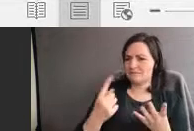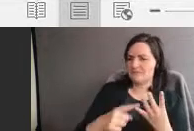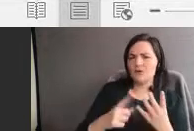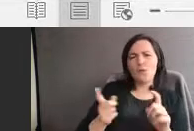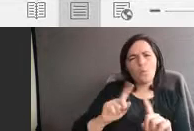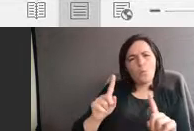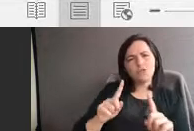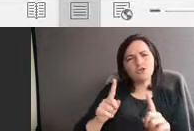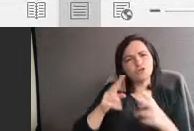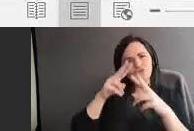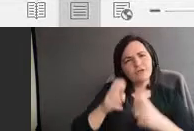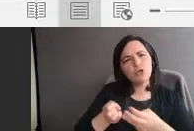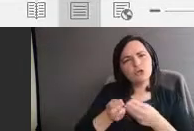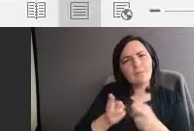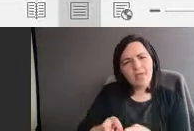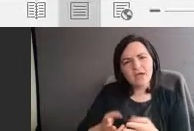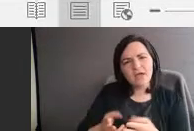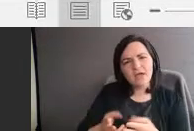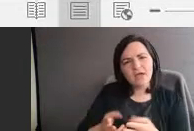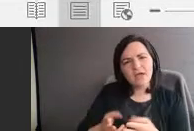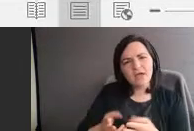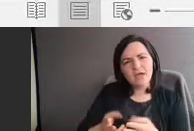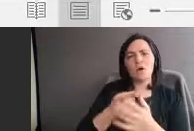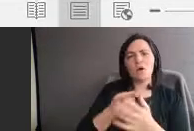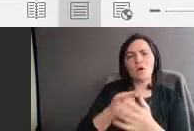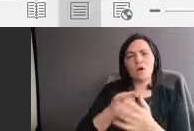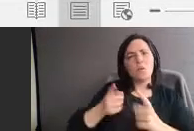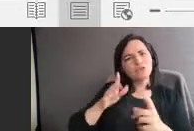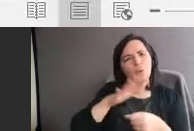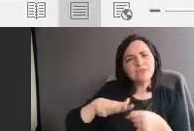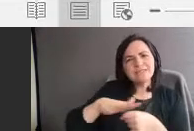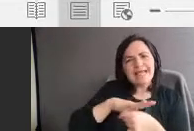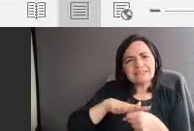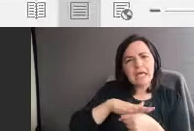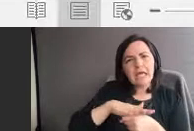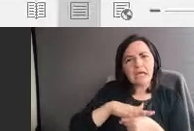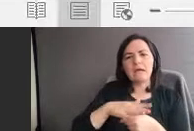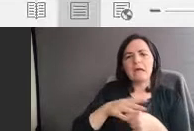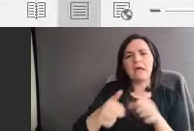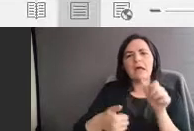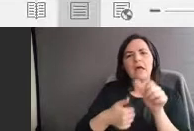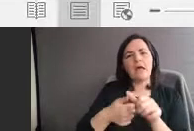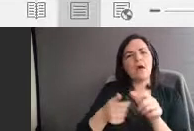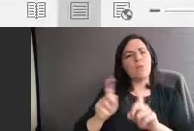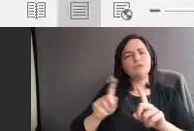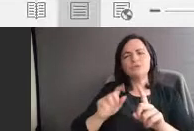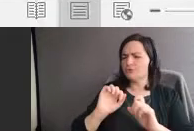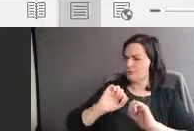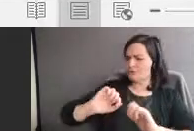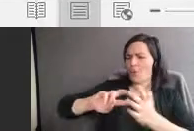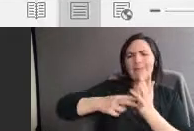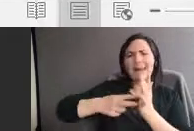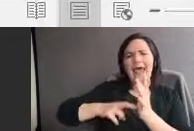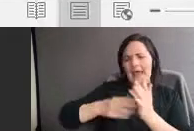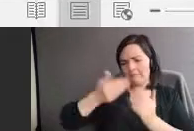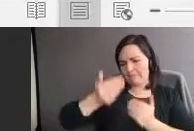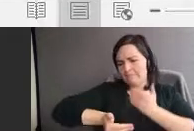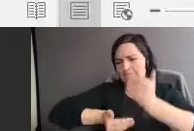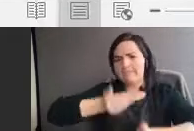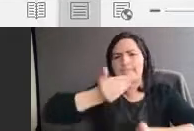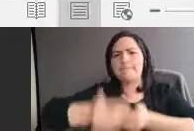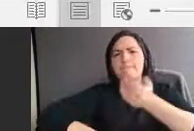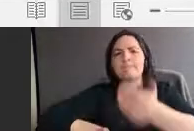about the setting, and your research supervisor will ask you about your plan, your